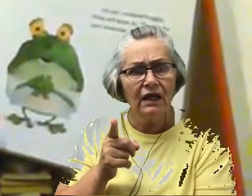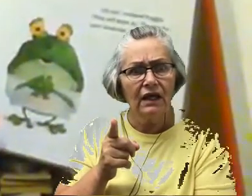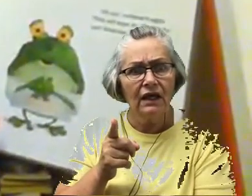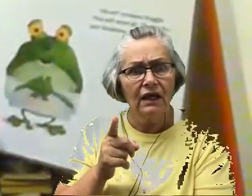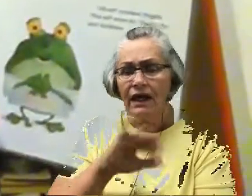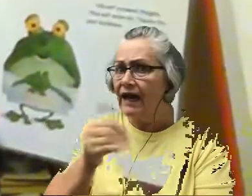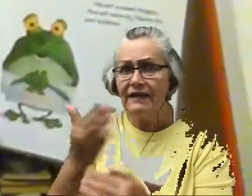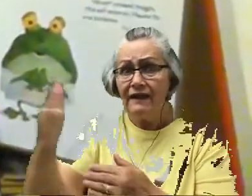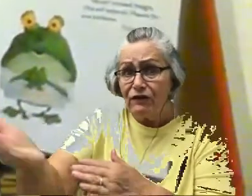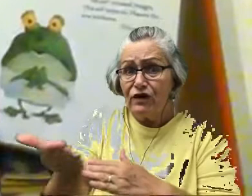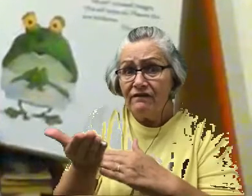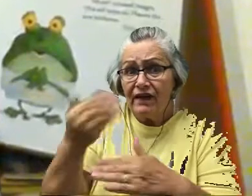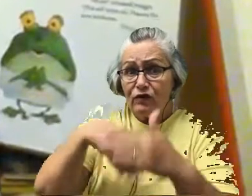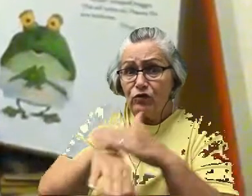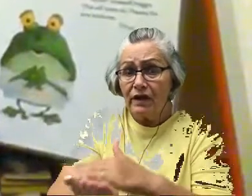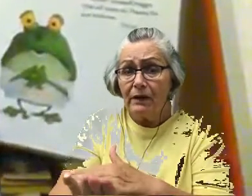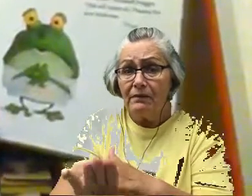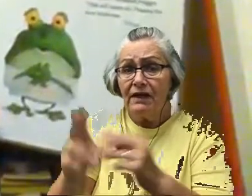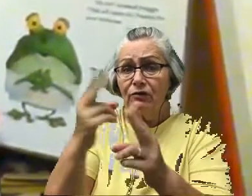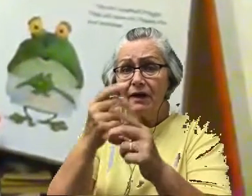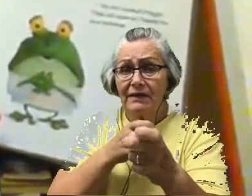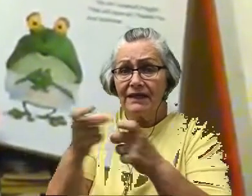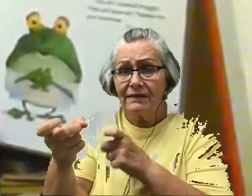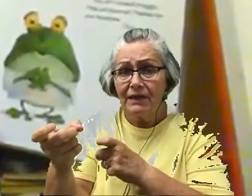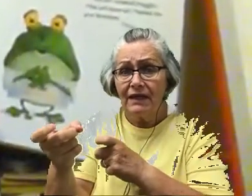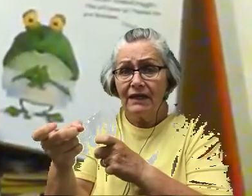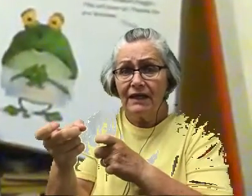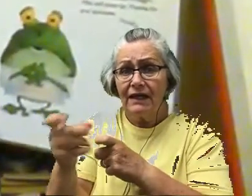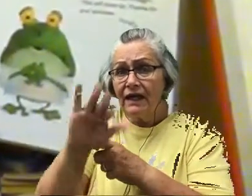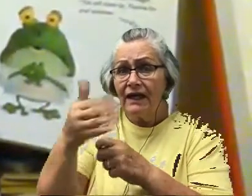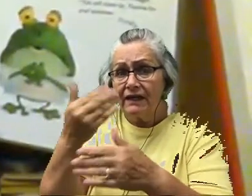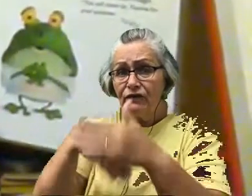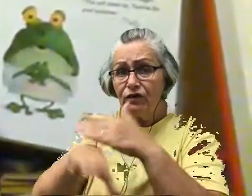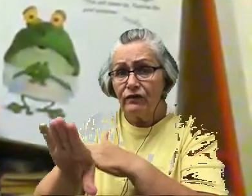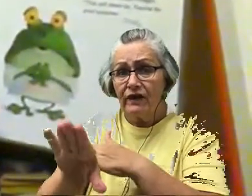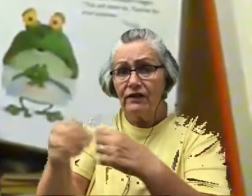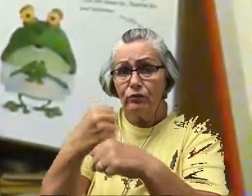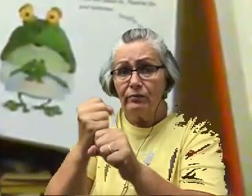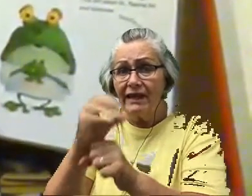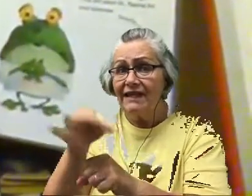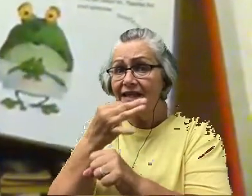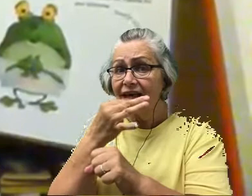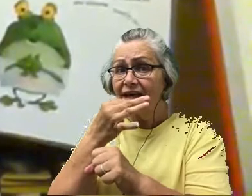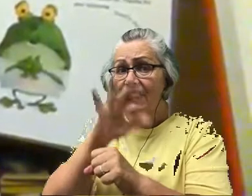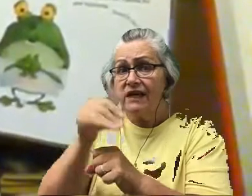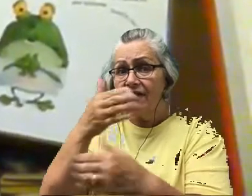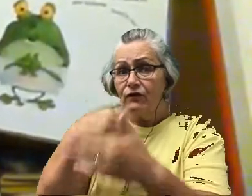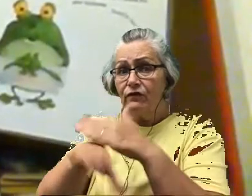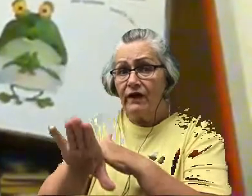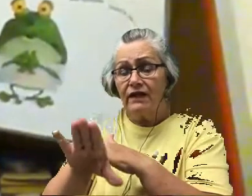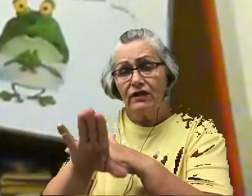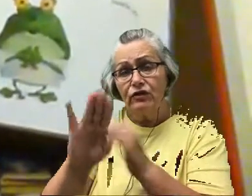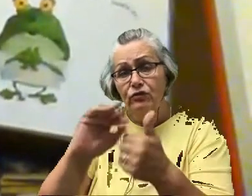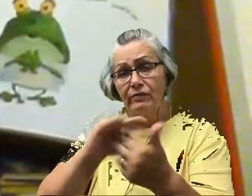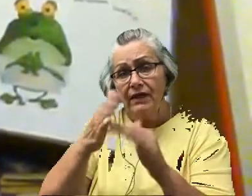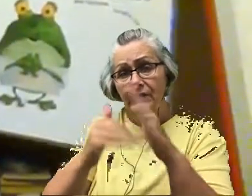never invited you in, Rabbit explained. I never invited you to fix a snack. I never invited you to get all comfy